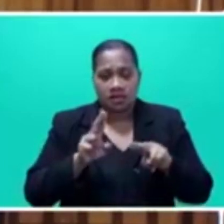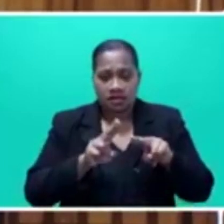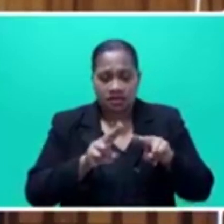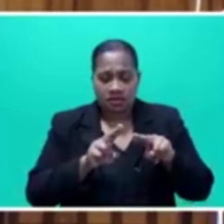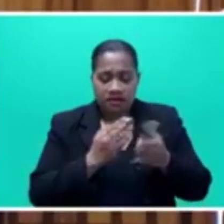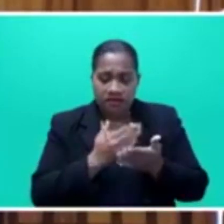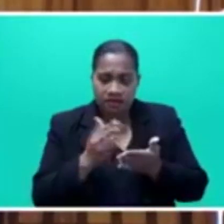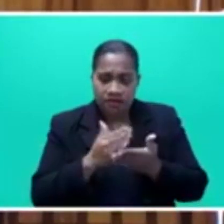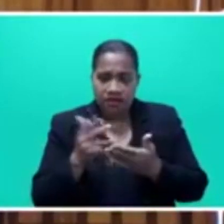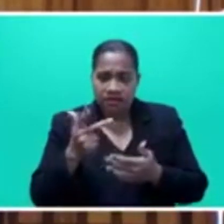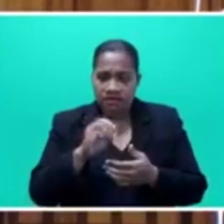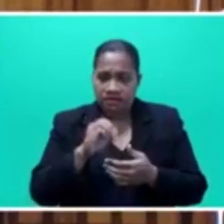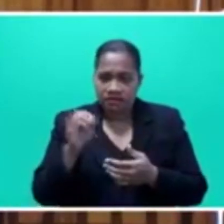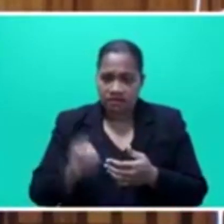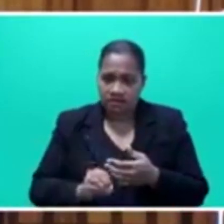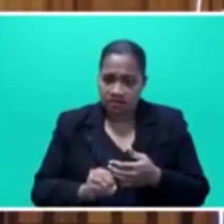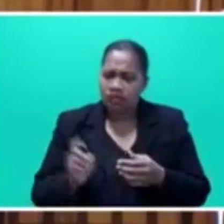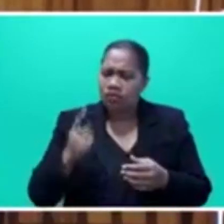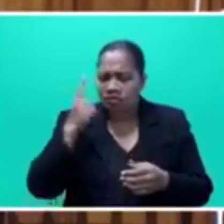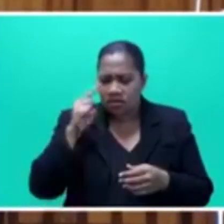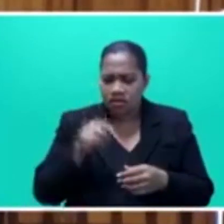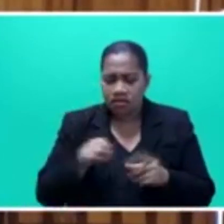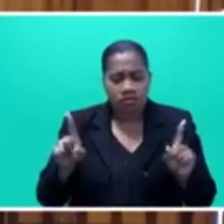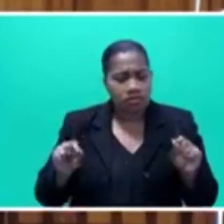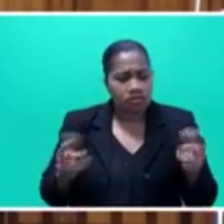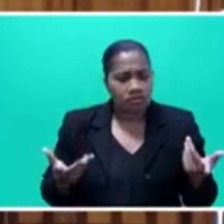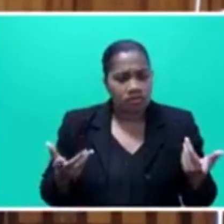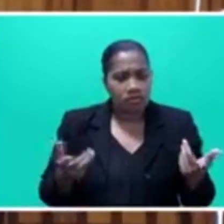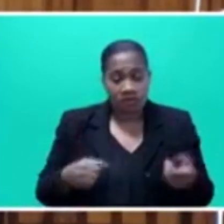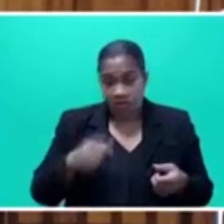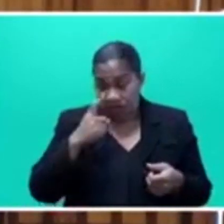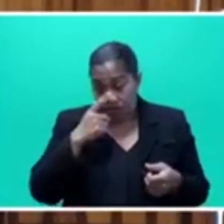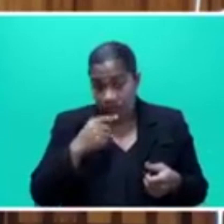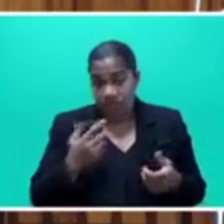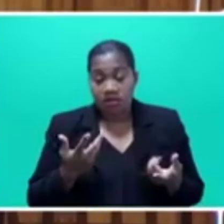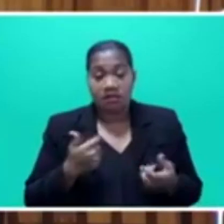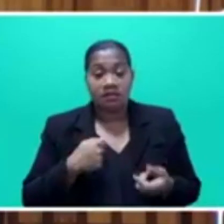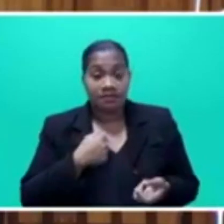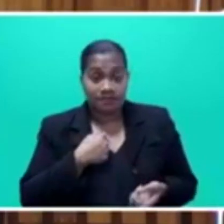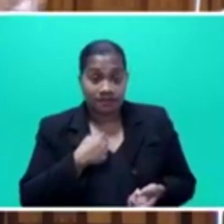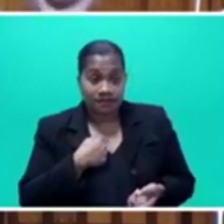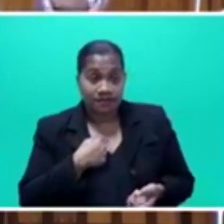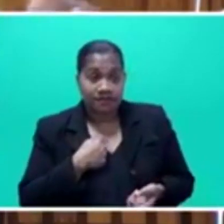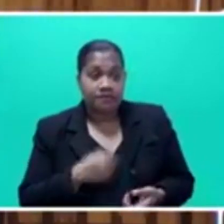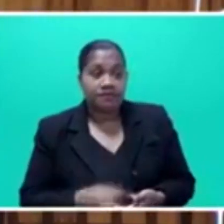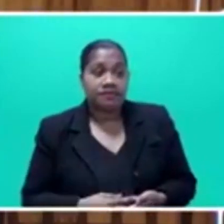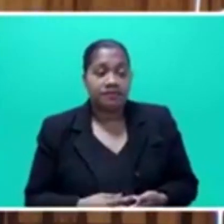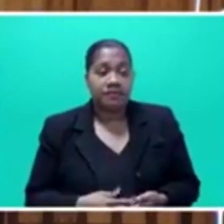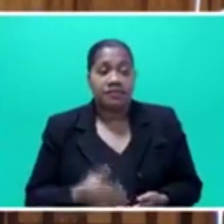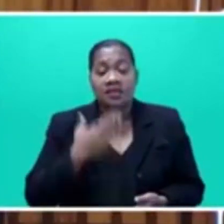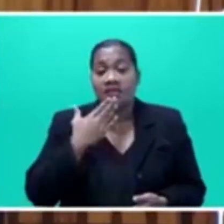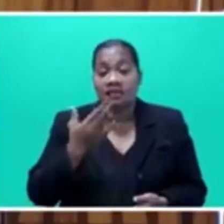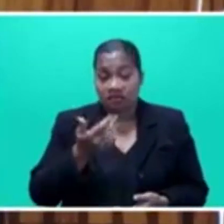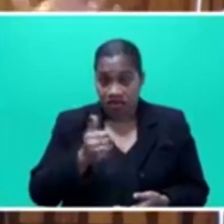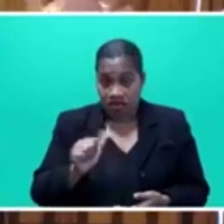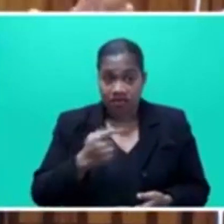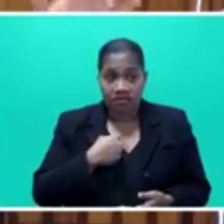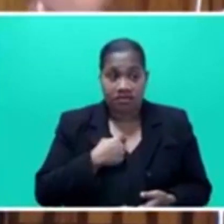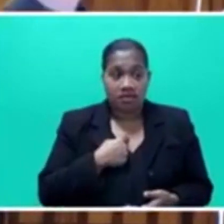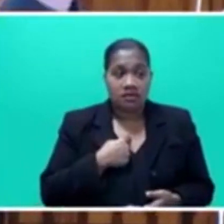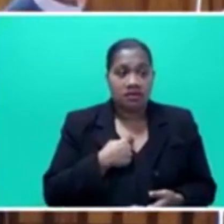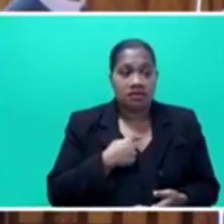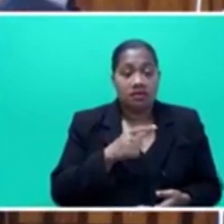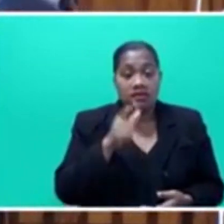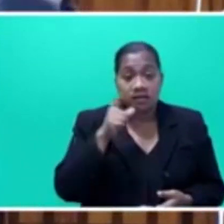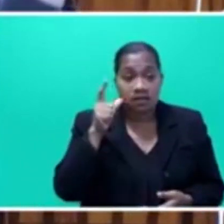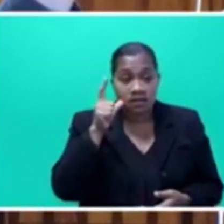do you think they will do? The people, Mr. Speaker, sir, I had the privilege, and thank you for allowing me, Mr. Speaker, sir.